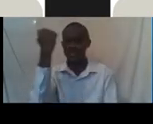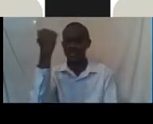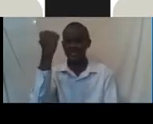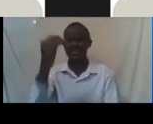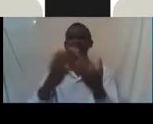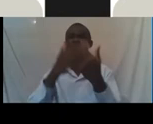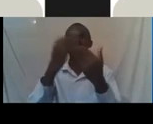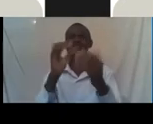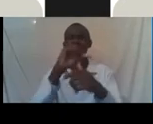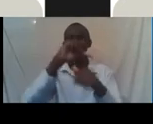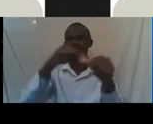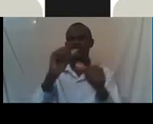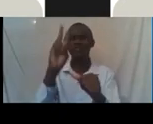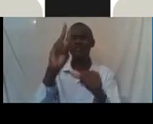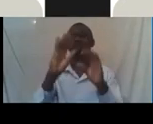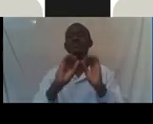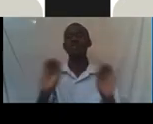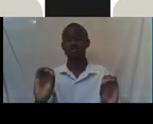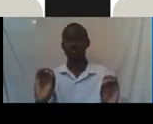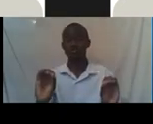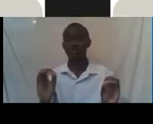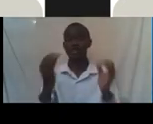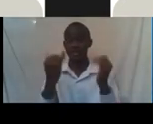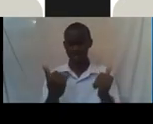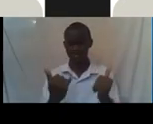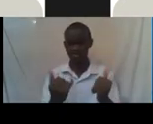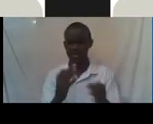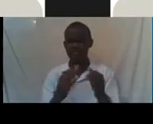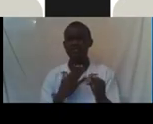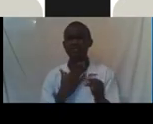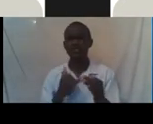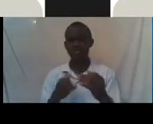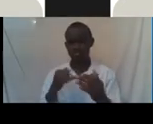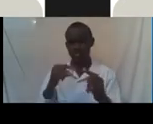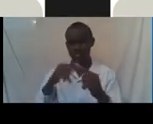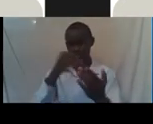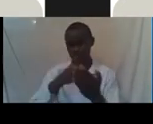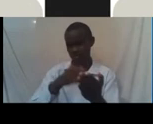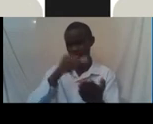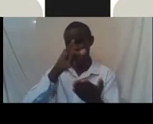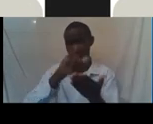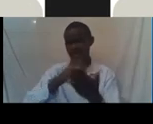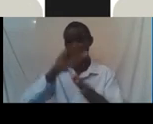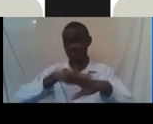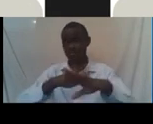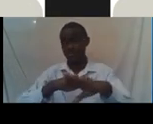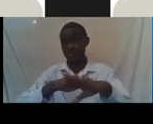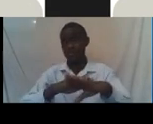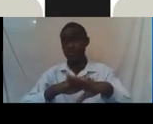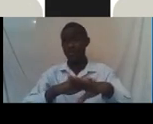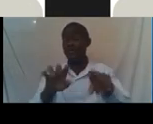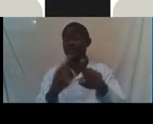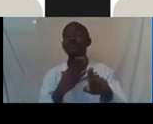about values. So in trying to push what we think is good, we really need to know how to